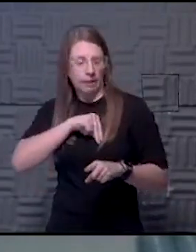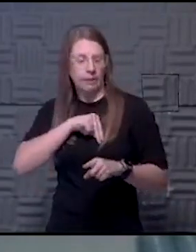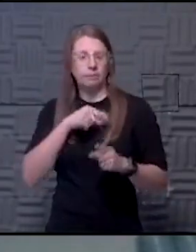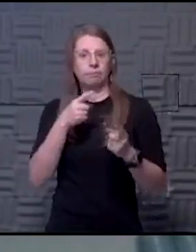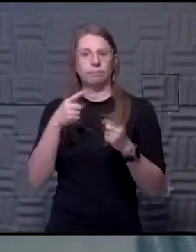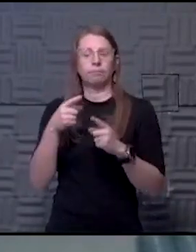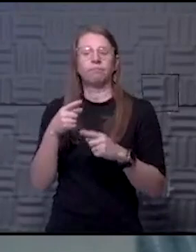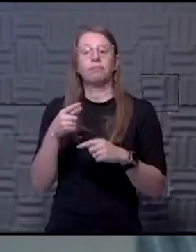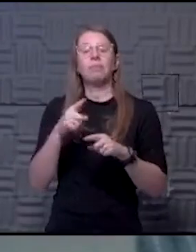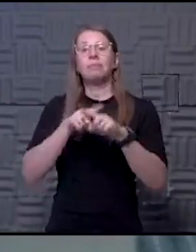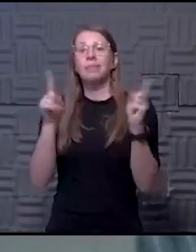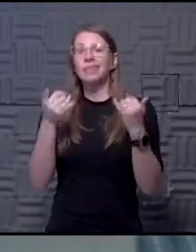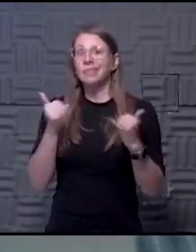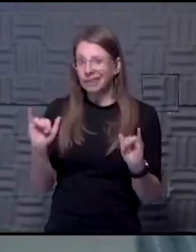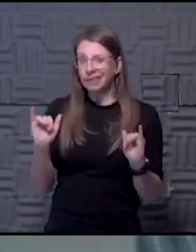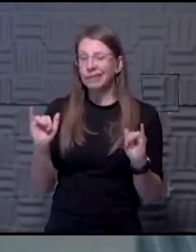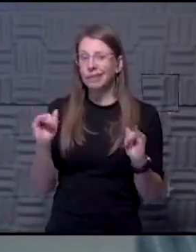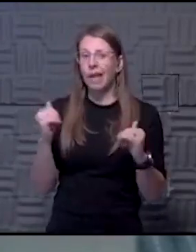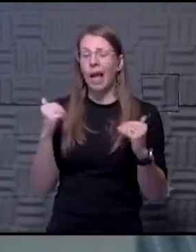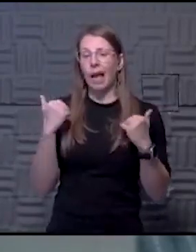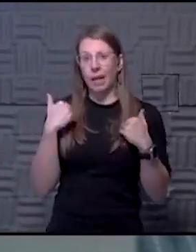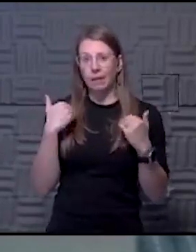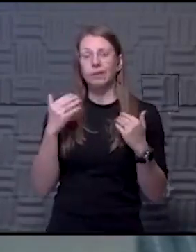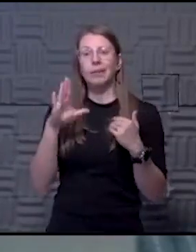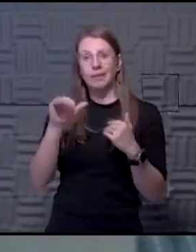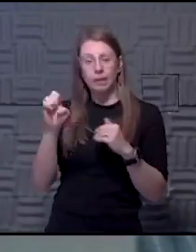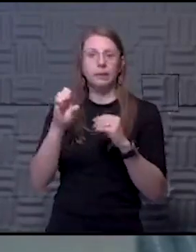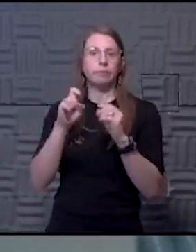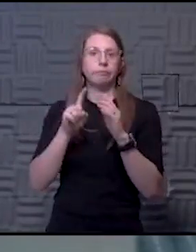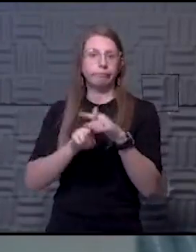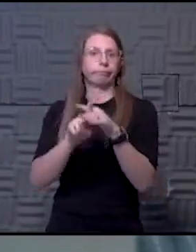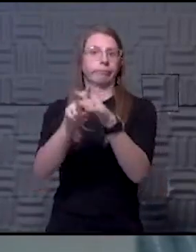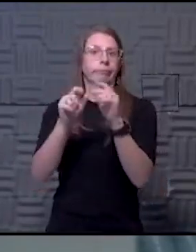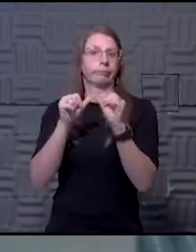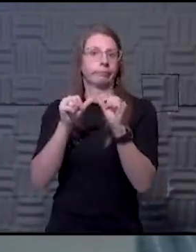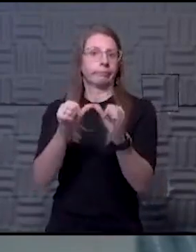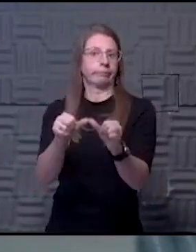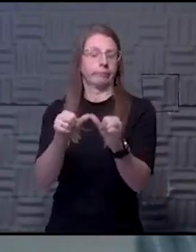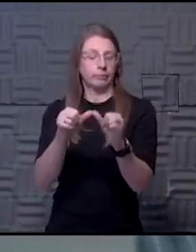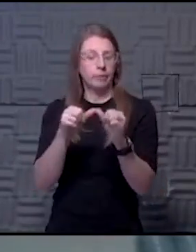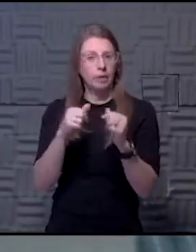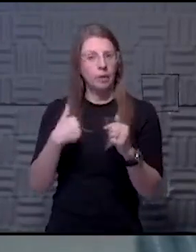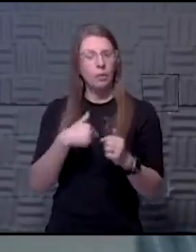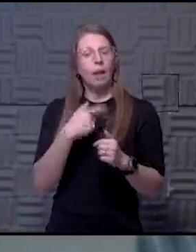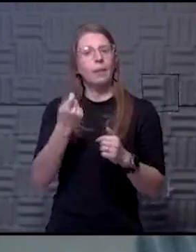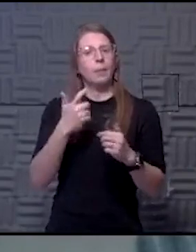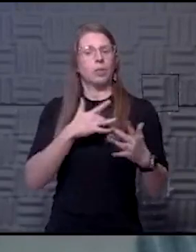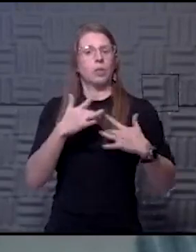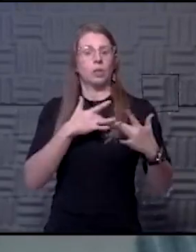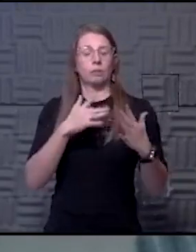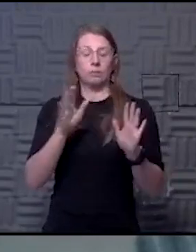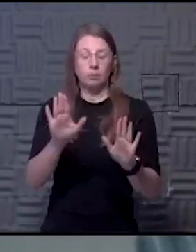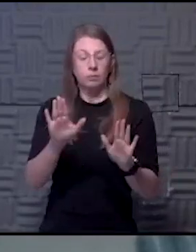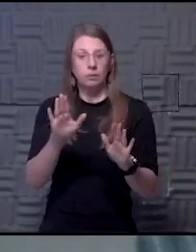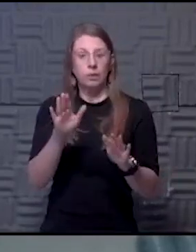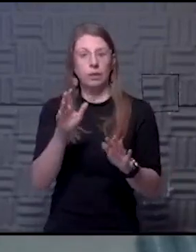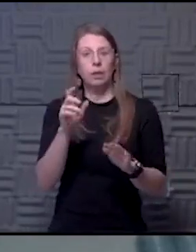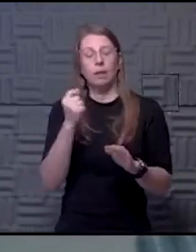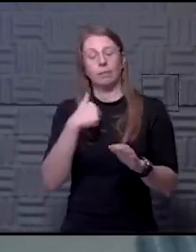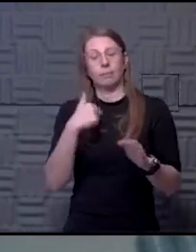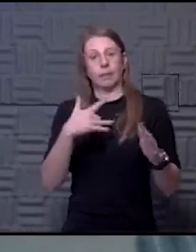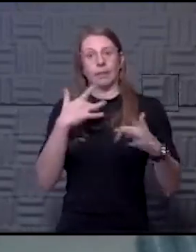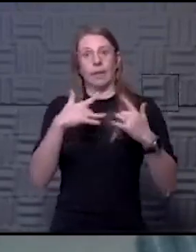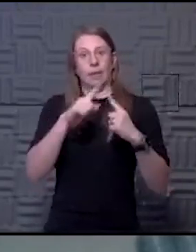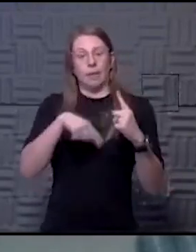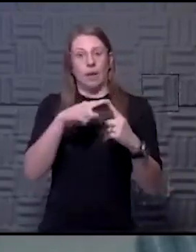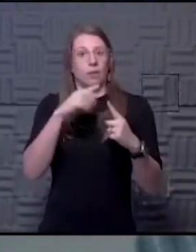However, we still have a steady number of cases, something that we're a little bit concerned about. And don't get me wrong, I am so excited about